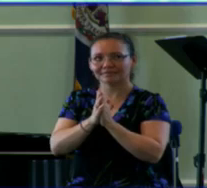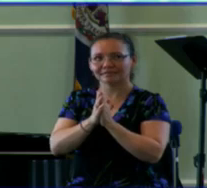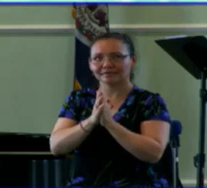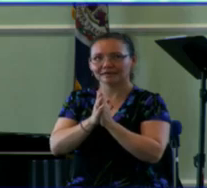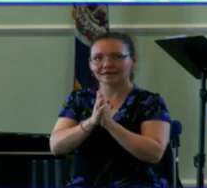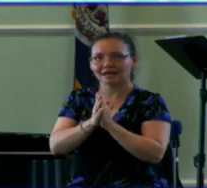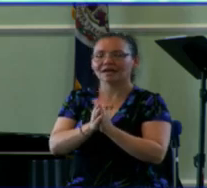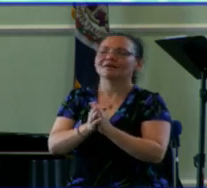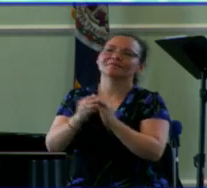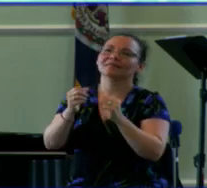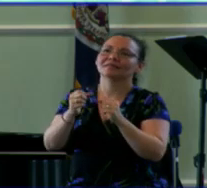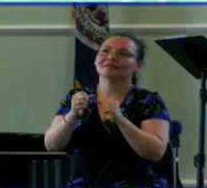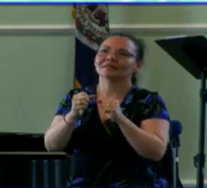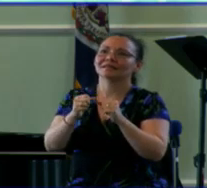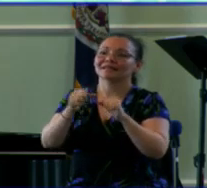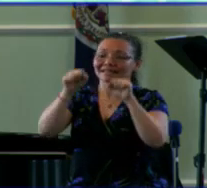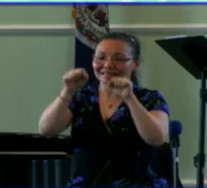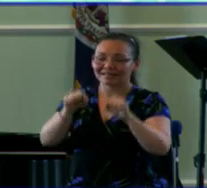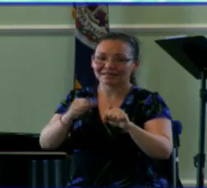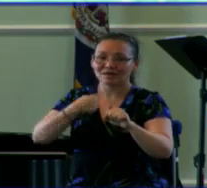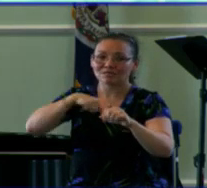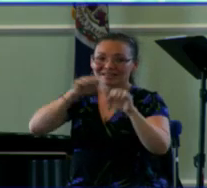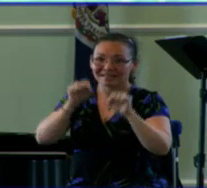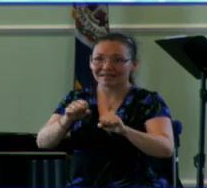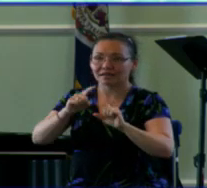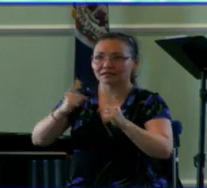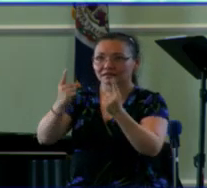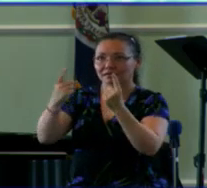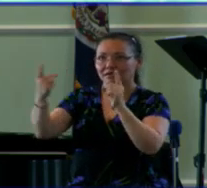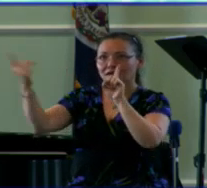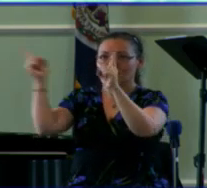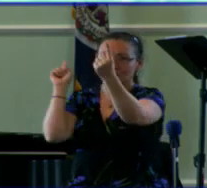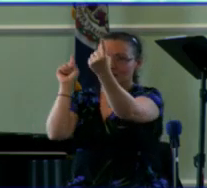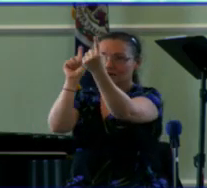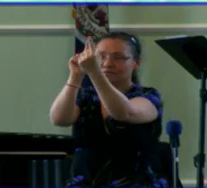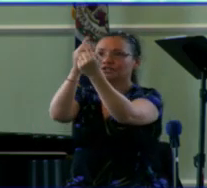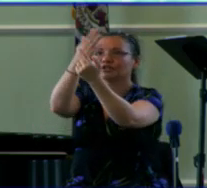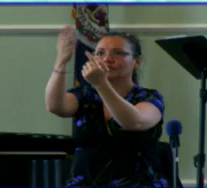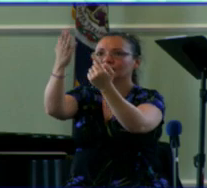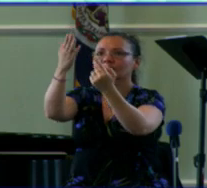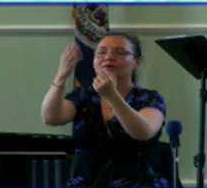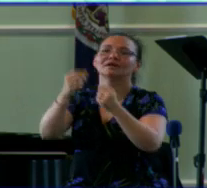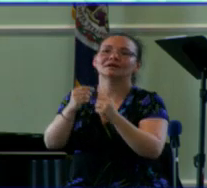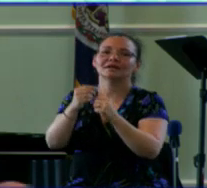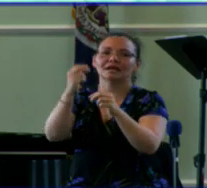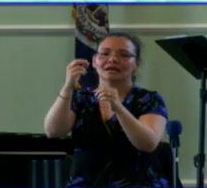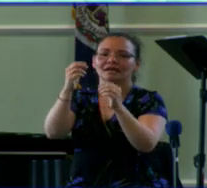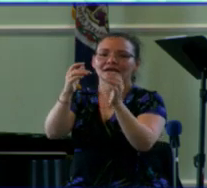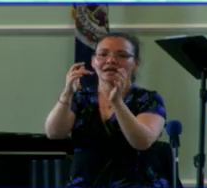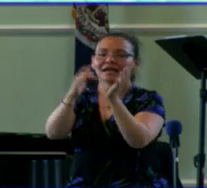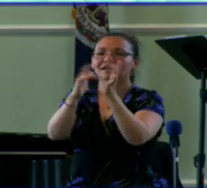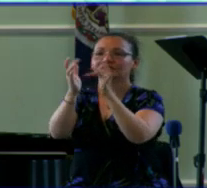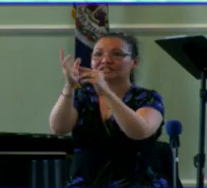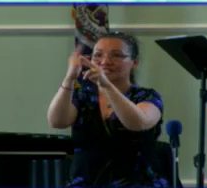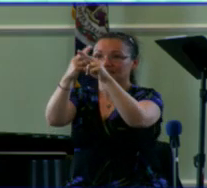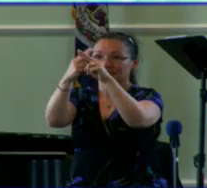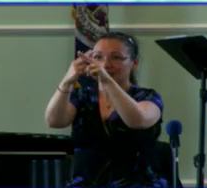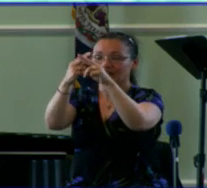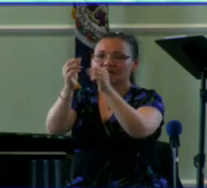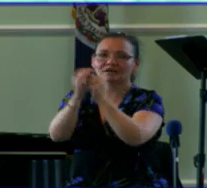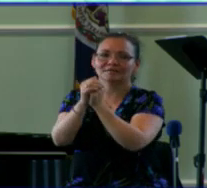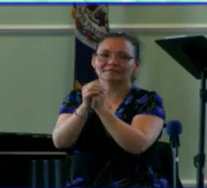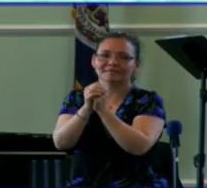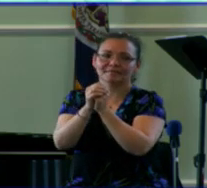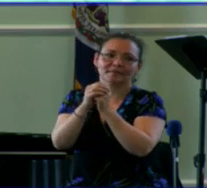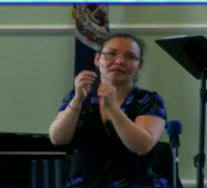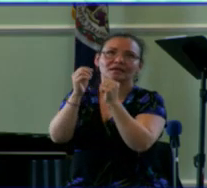can come to you in Jesus' name and that you are here, you're listening. We pray, Lord, for the Holy Spirit to come in a